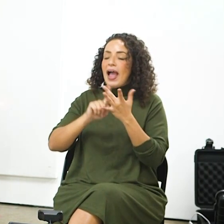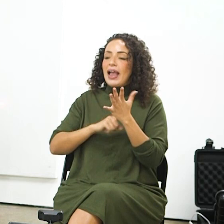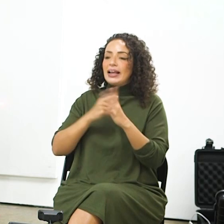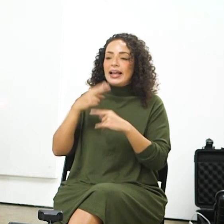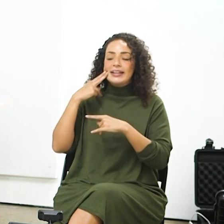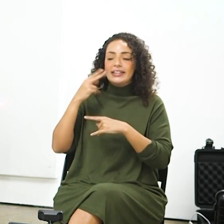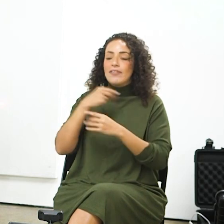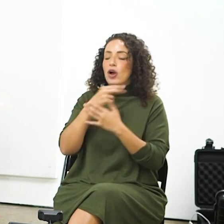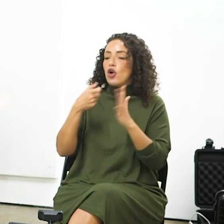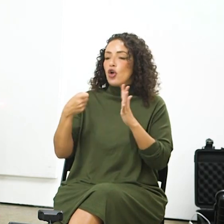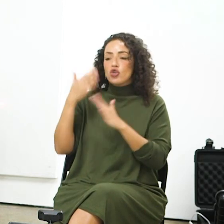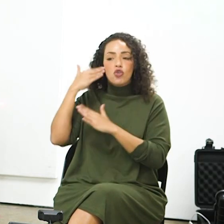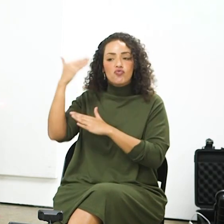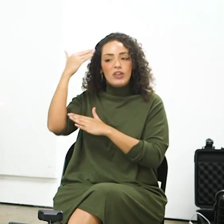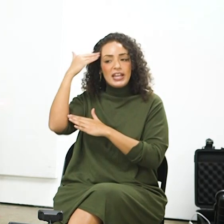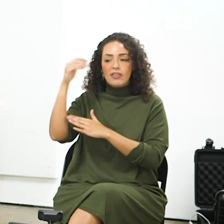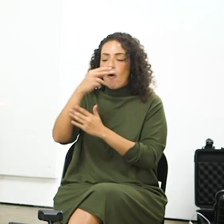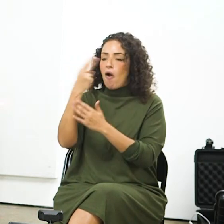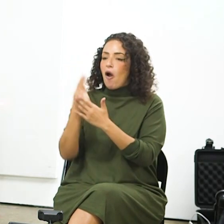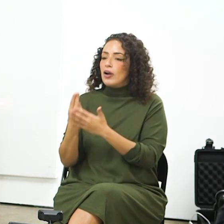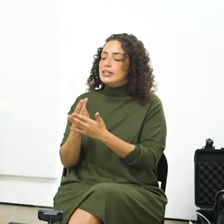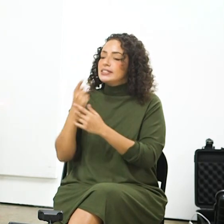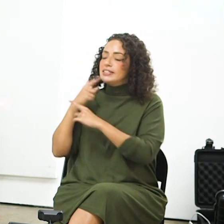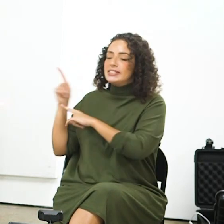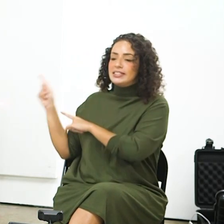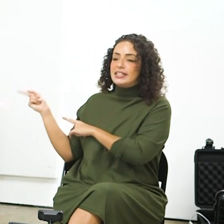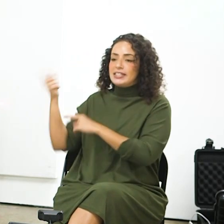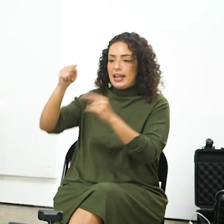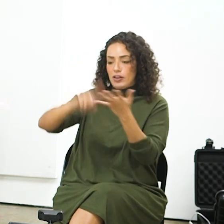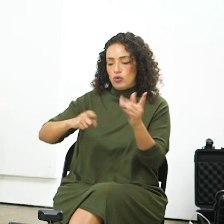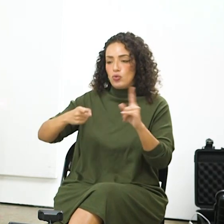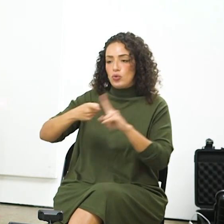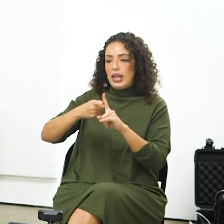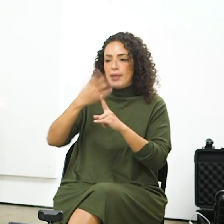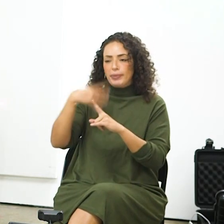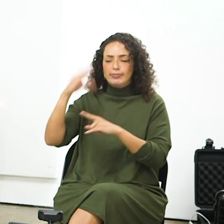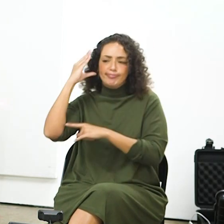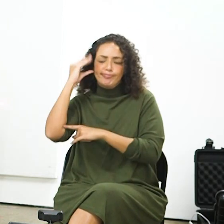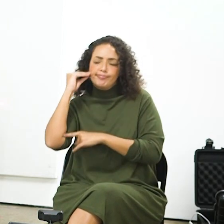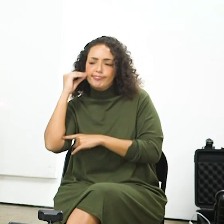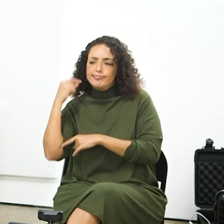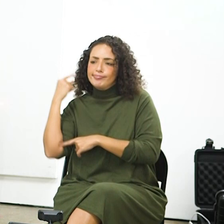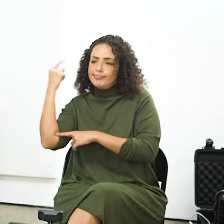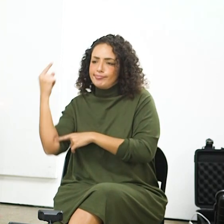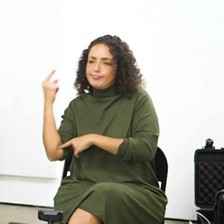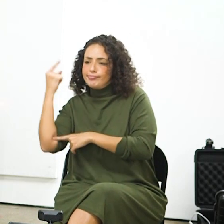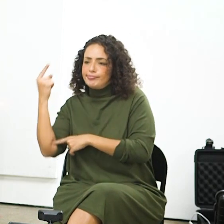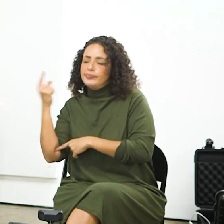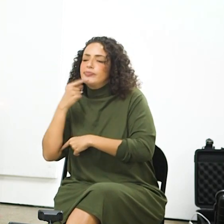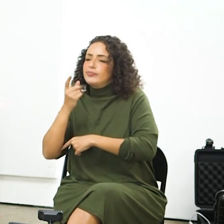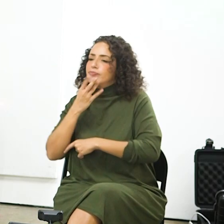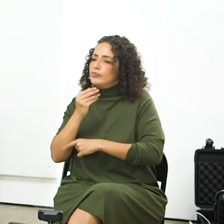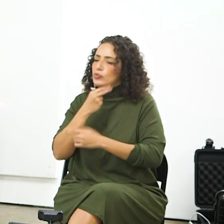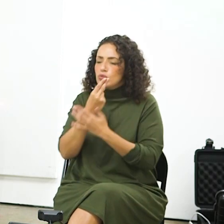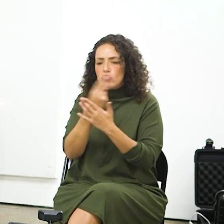in the UK. Drawing on her personal experience of hearing loss and of being a cochlear implant user, Sohei